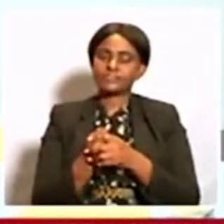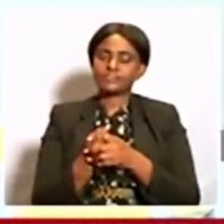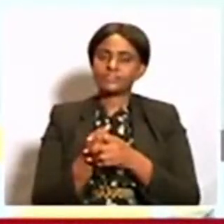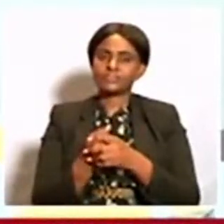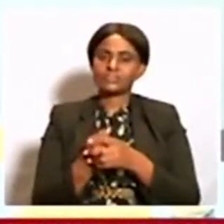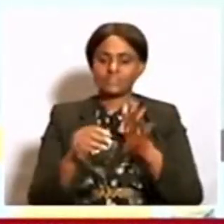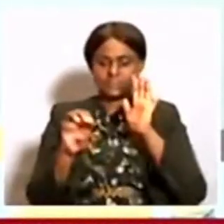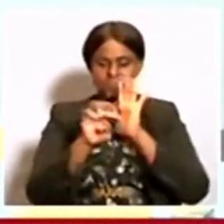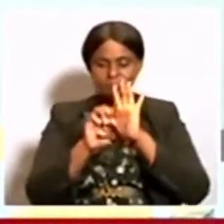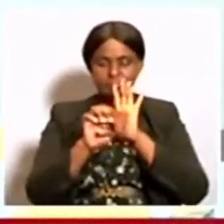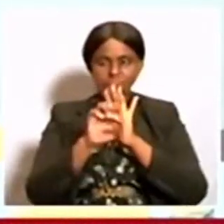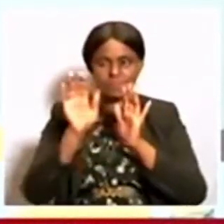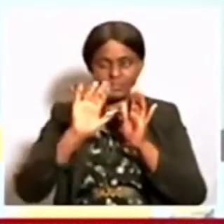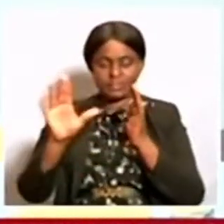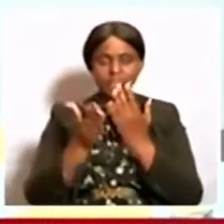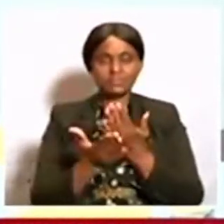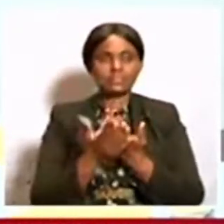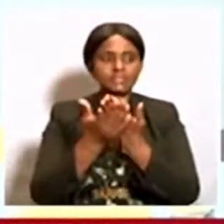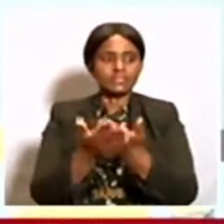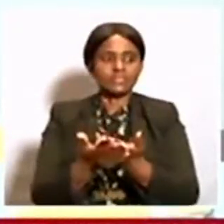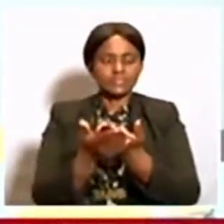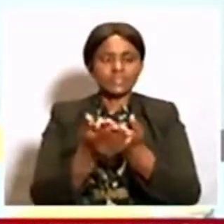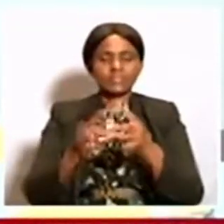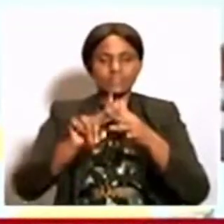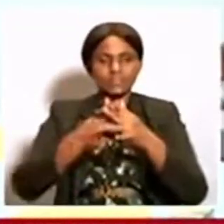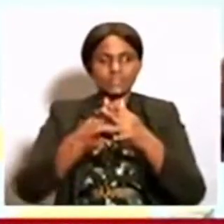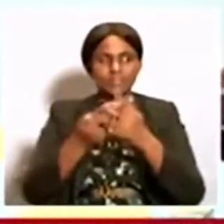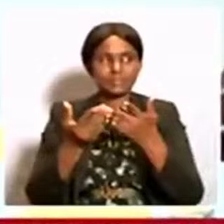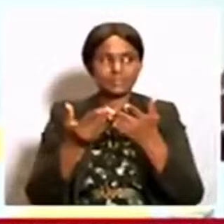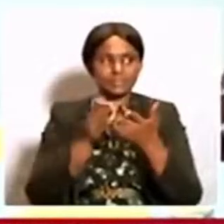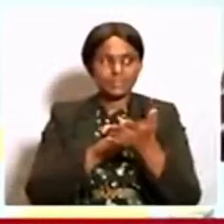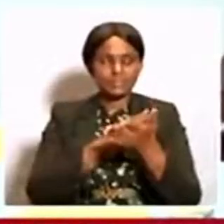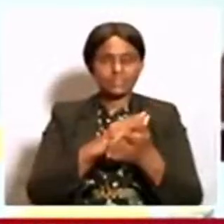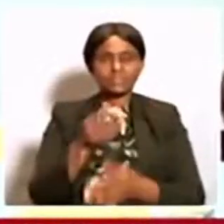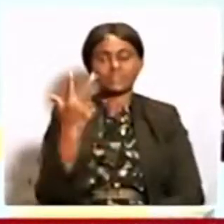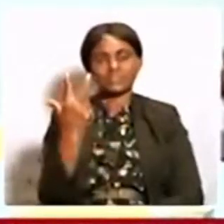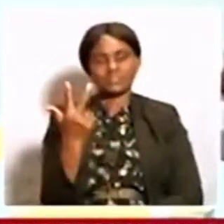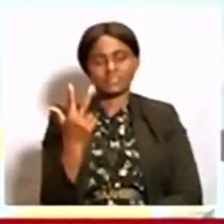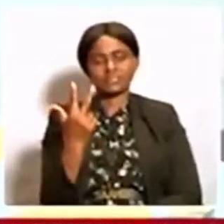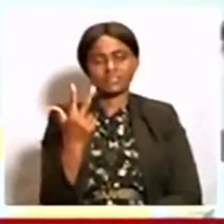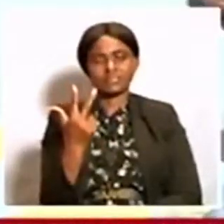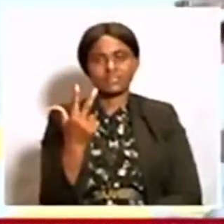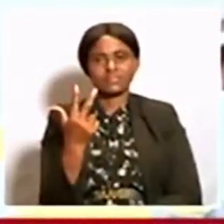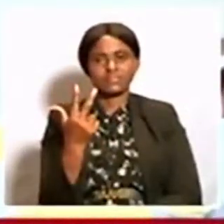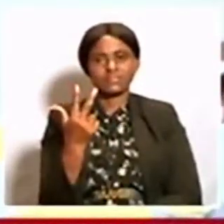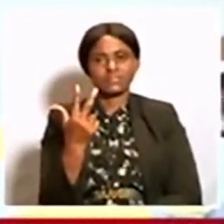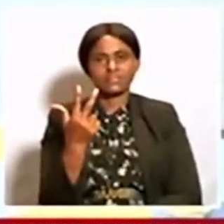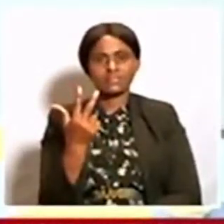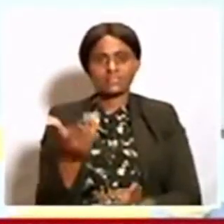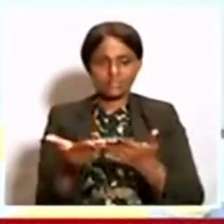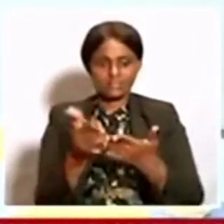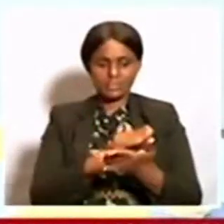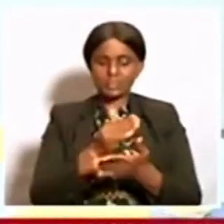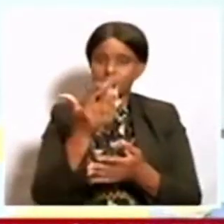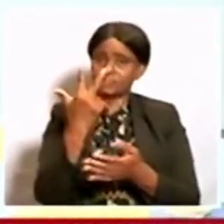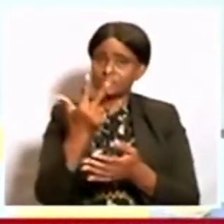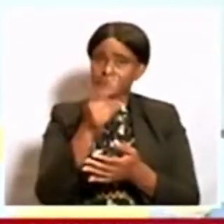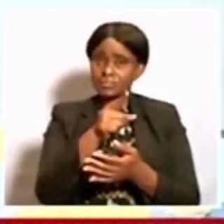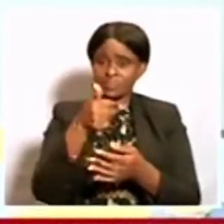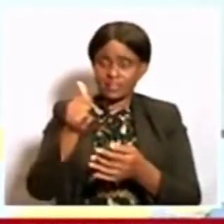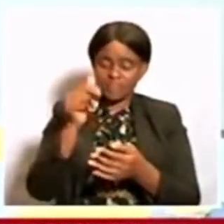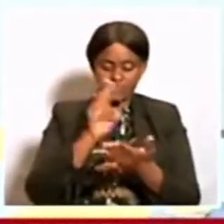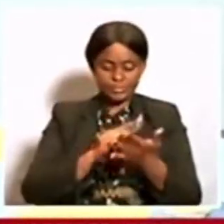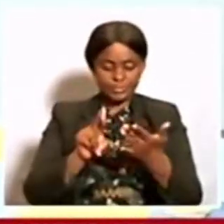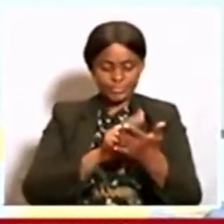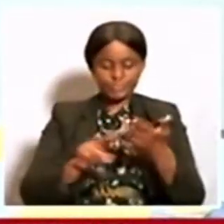for instance, your submission starts on page 3. On page 3, you'll be reading